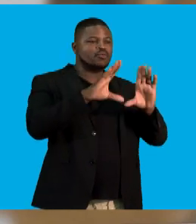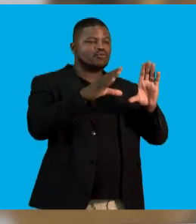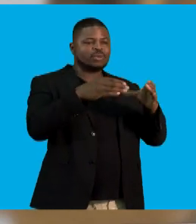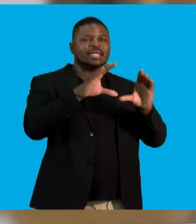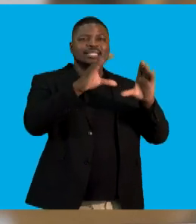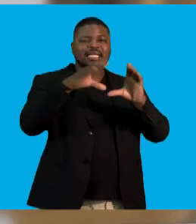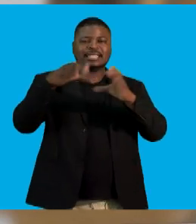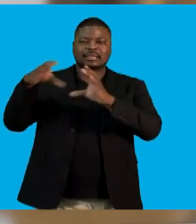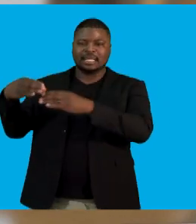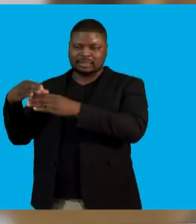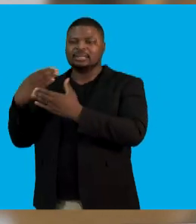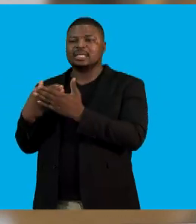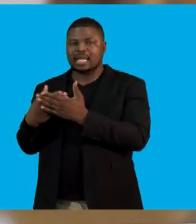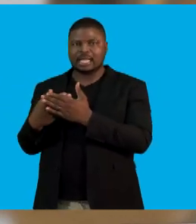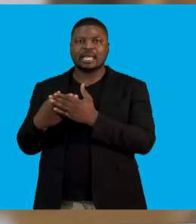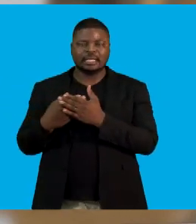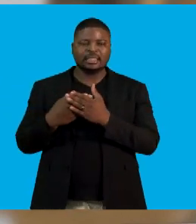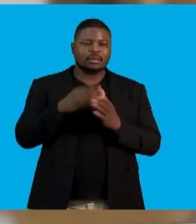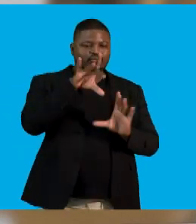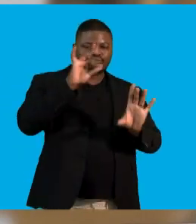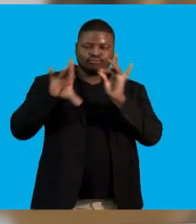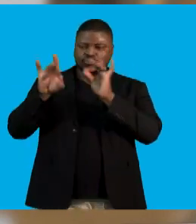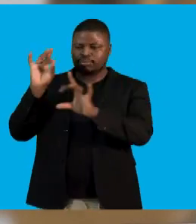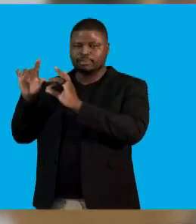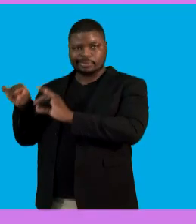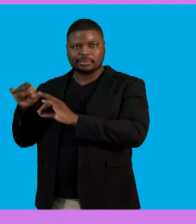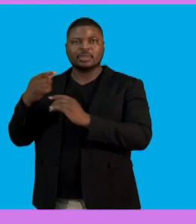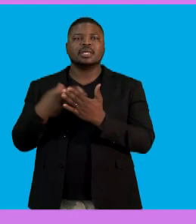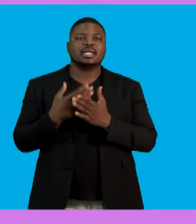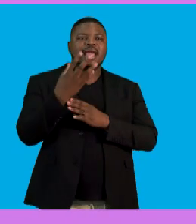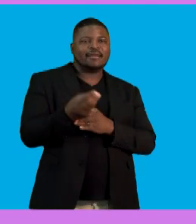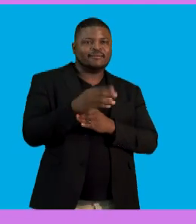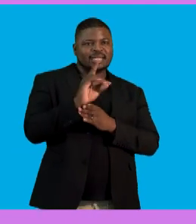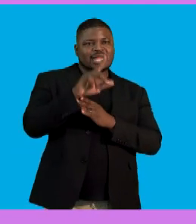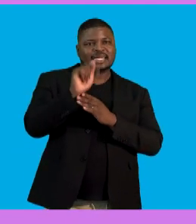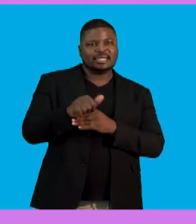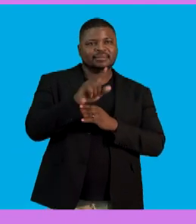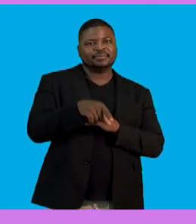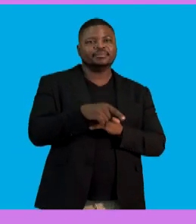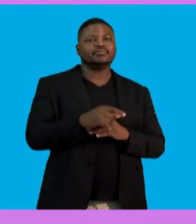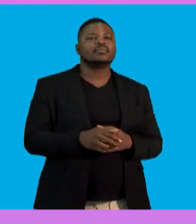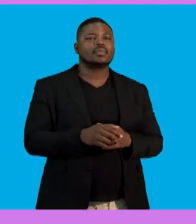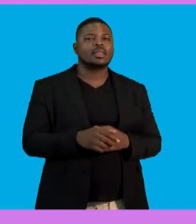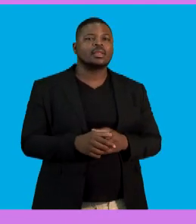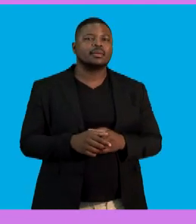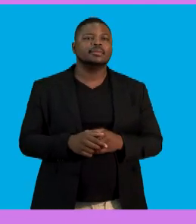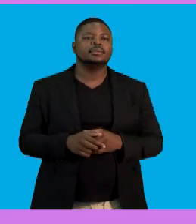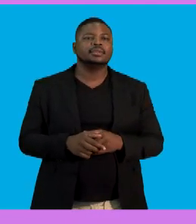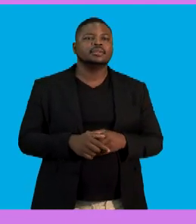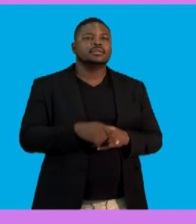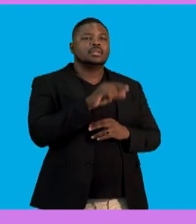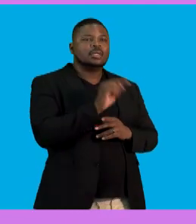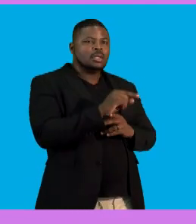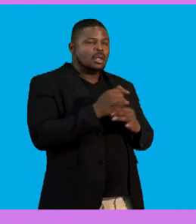do analysis with. Let's look at the next example. Learners in Limpopo. So that's a specific province. Now